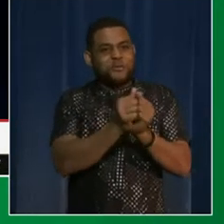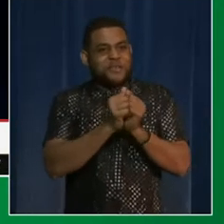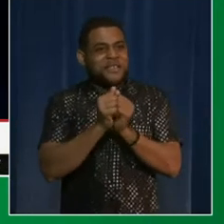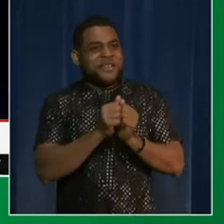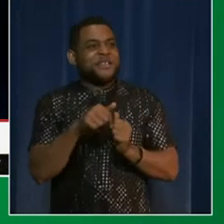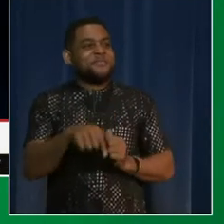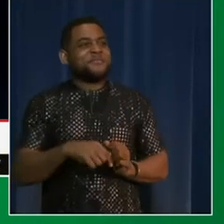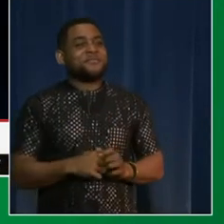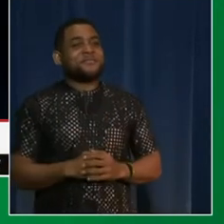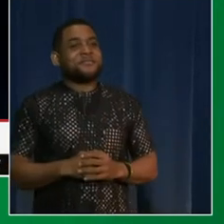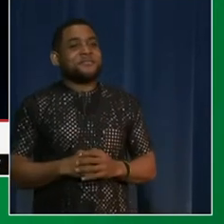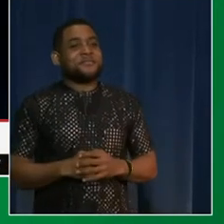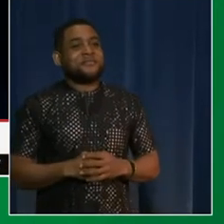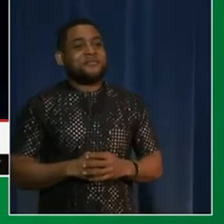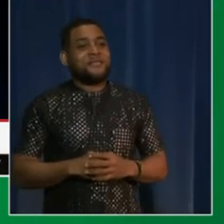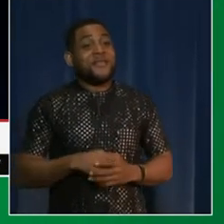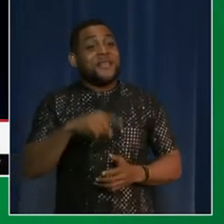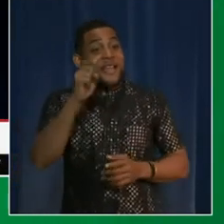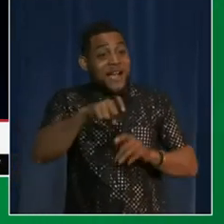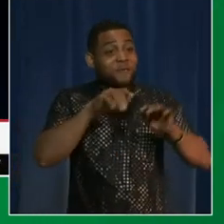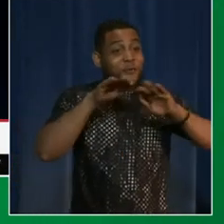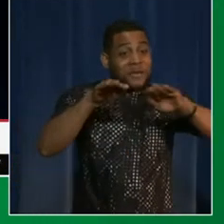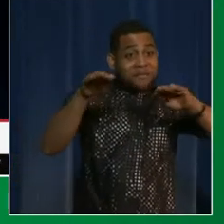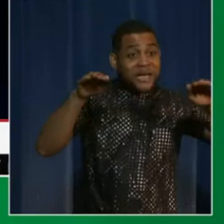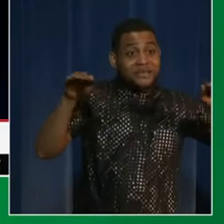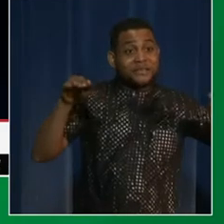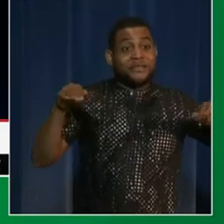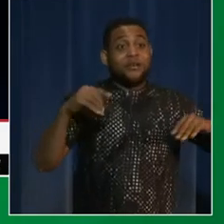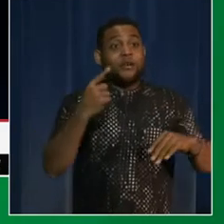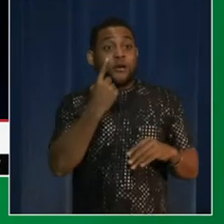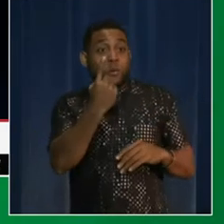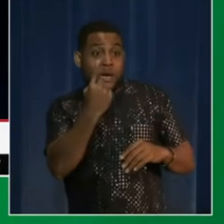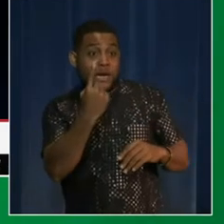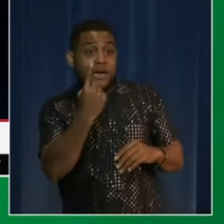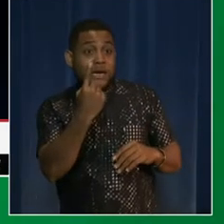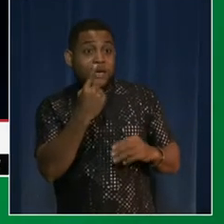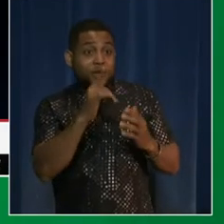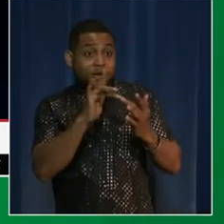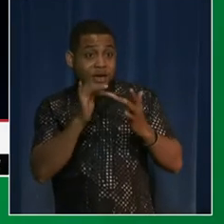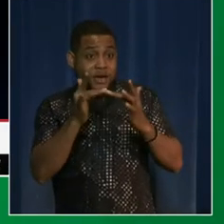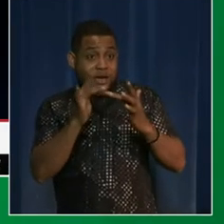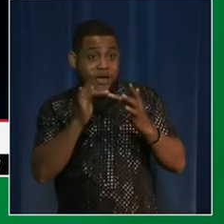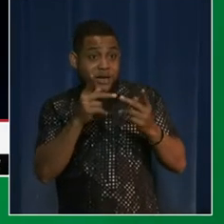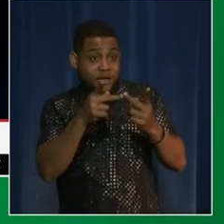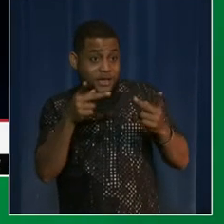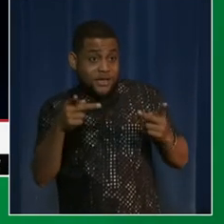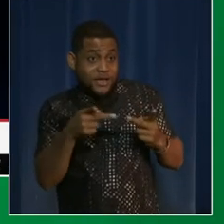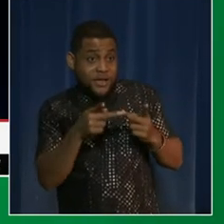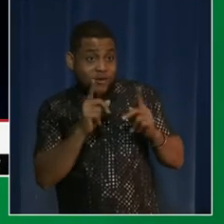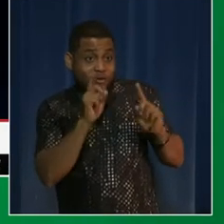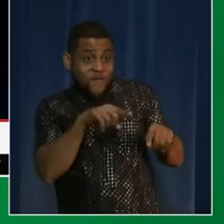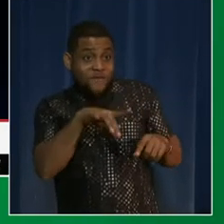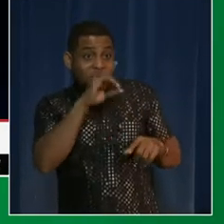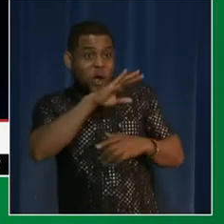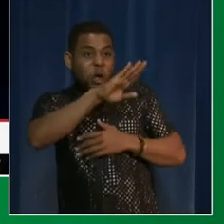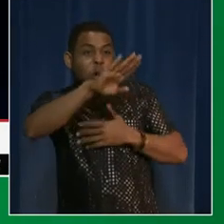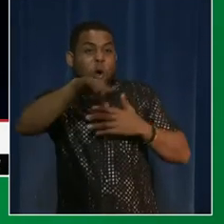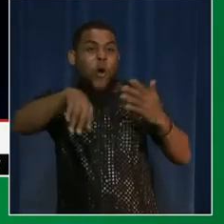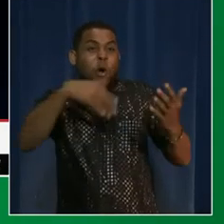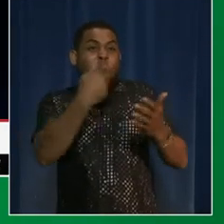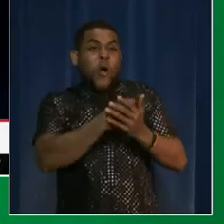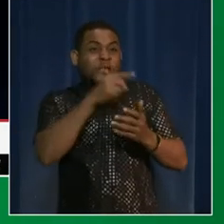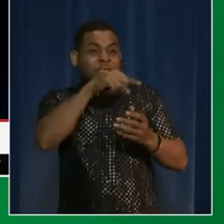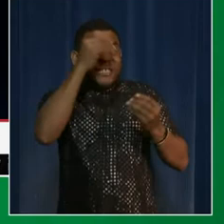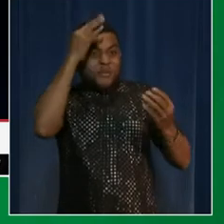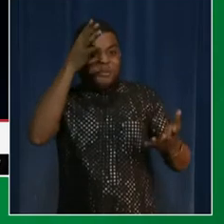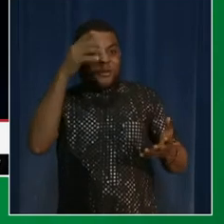you, there's one site that you can go to find all this information. Now, give us a little bit of time. It's taking a